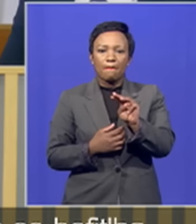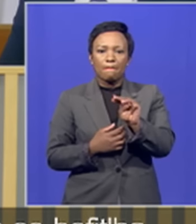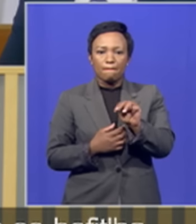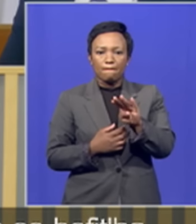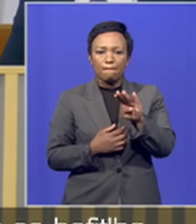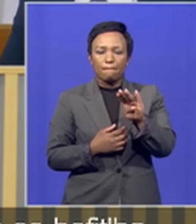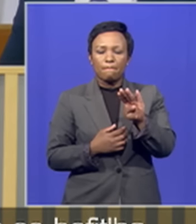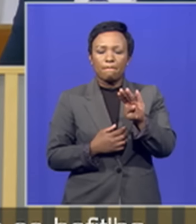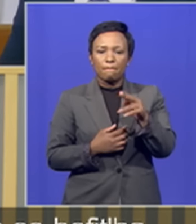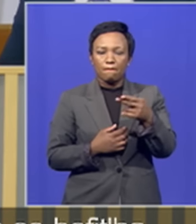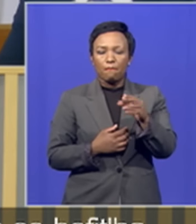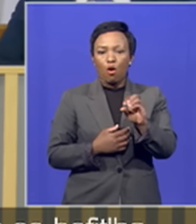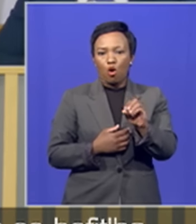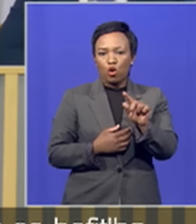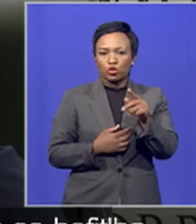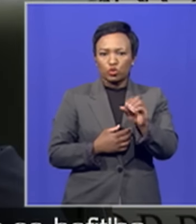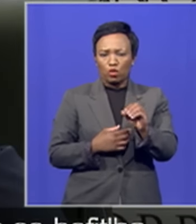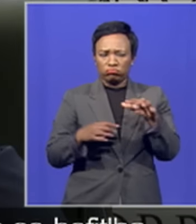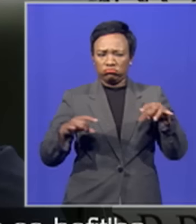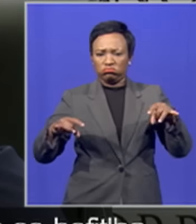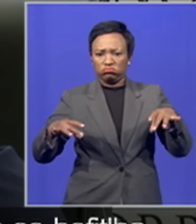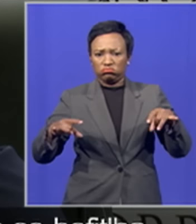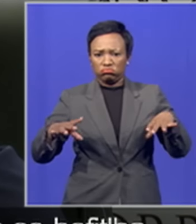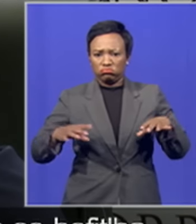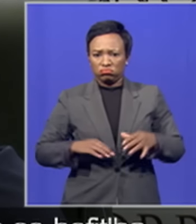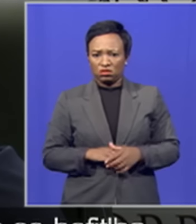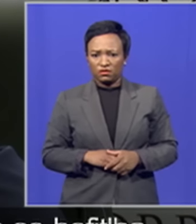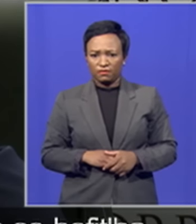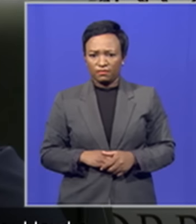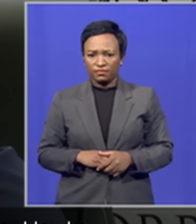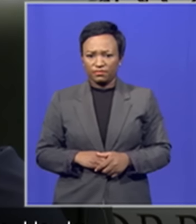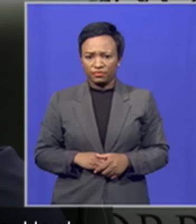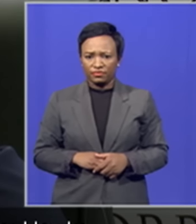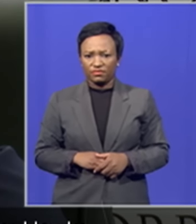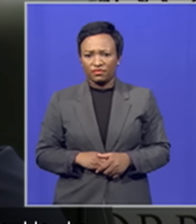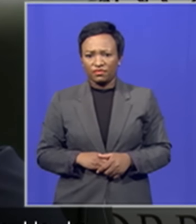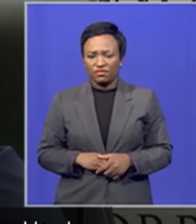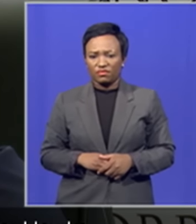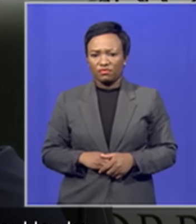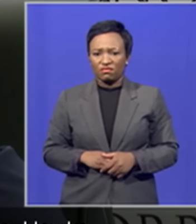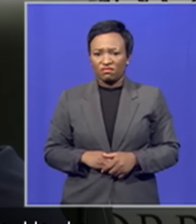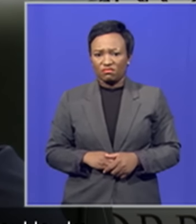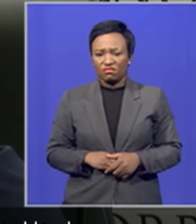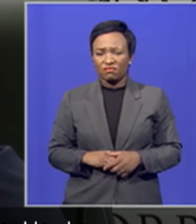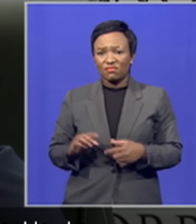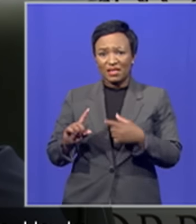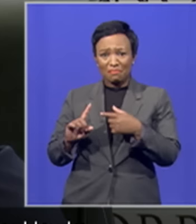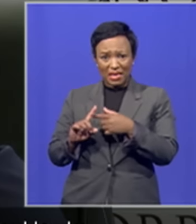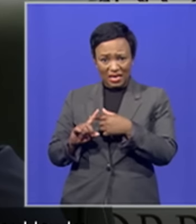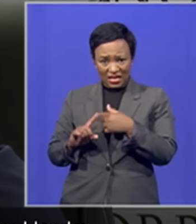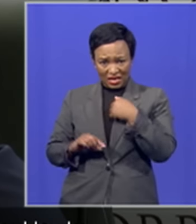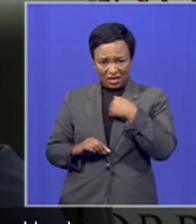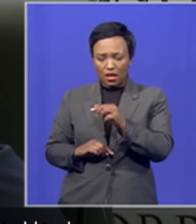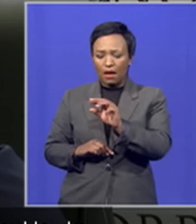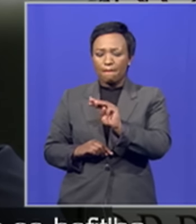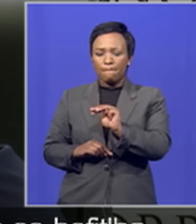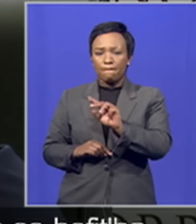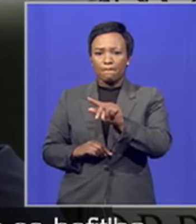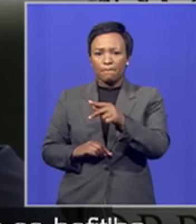ganeditse seo. I did not receive any call from a person called Mthethwa, and the